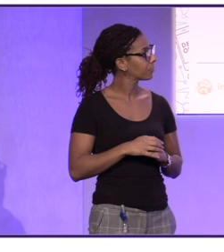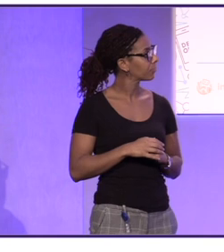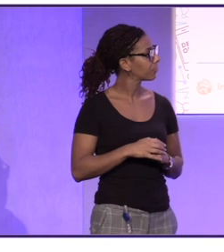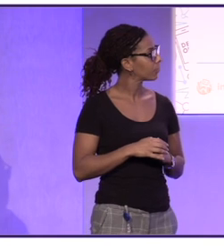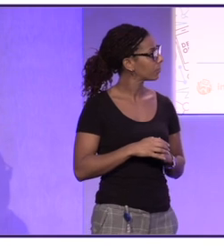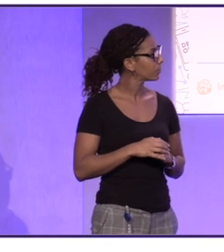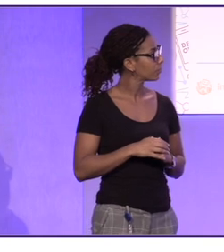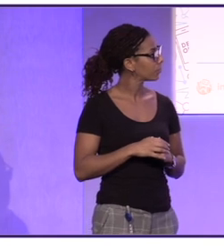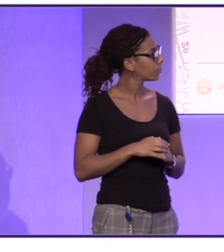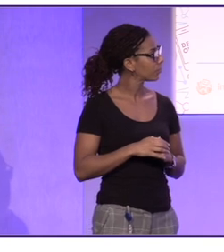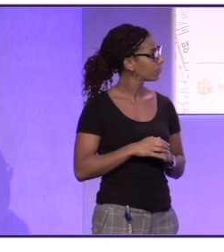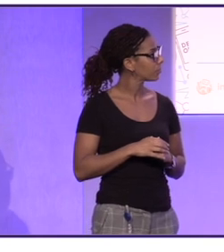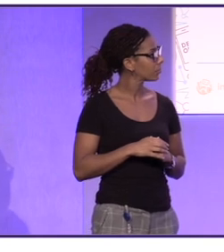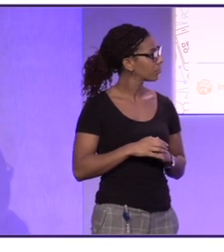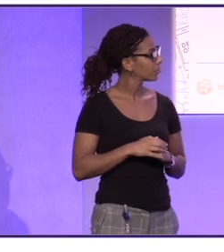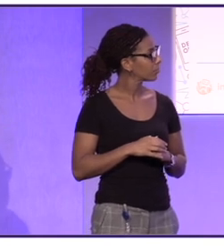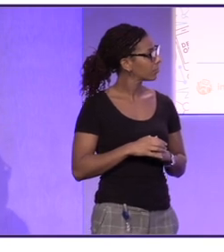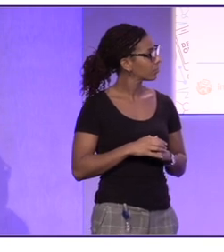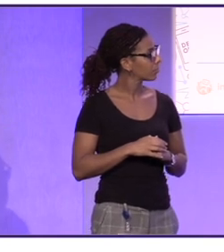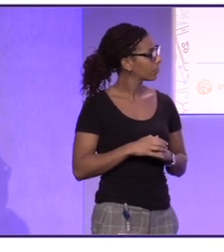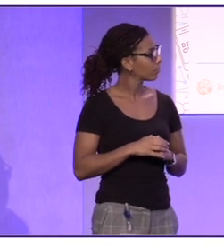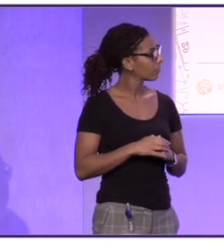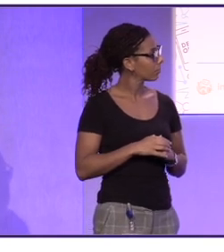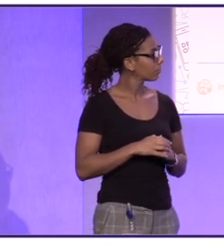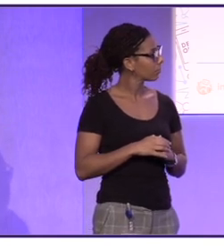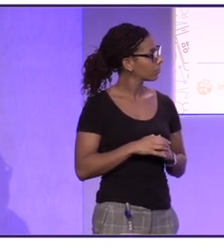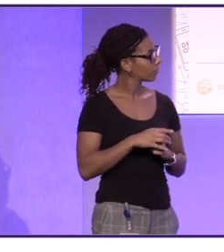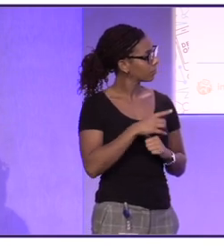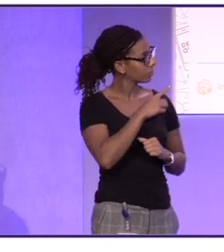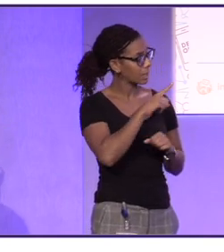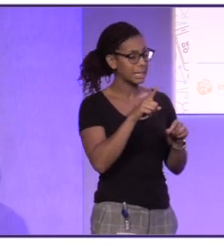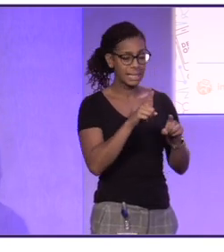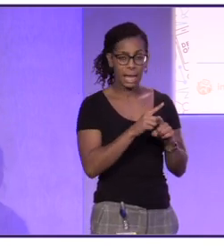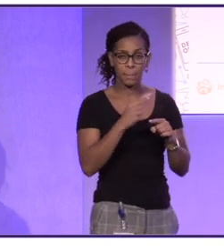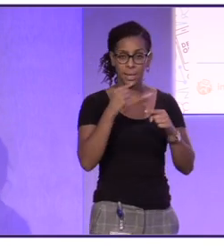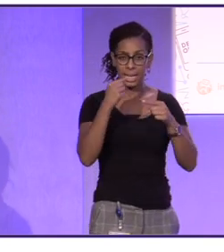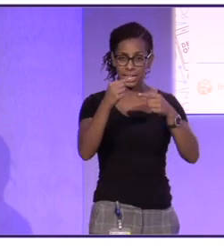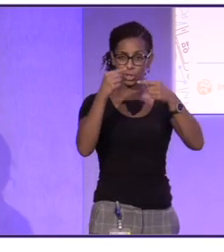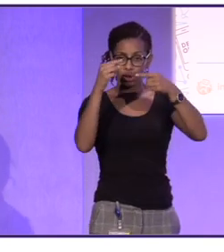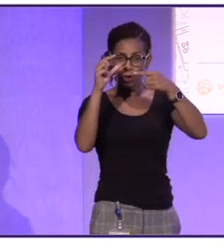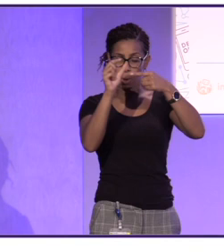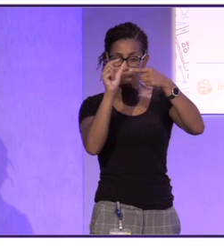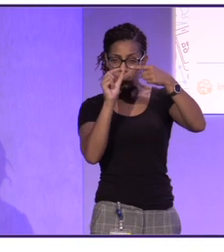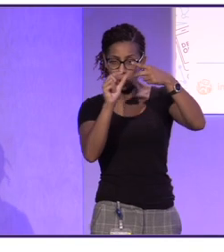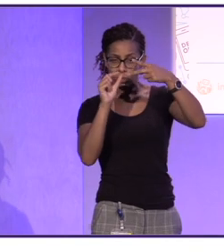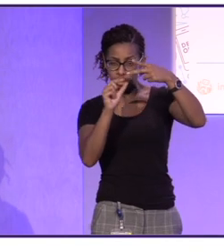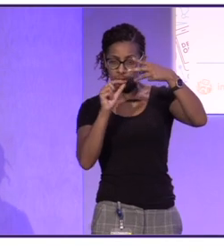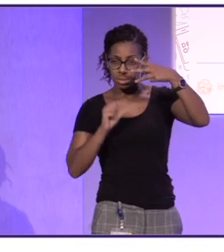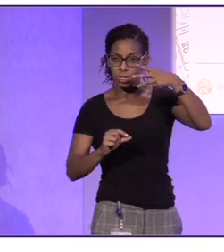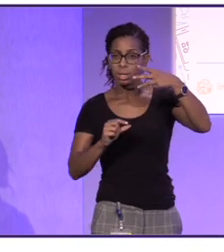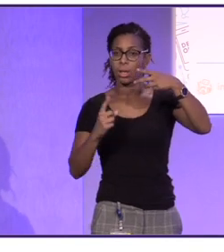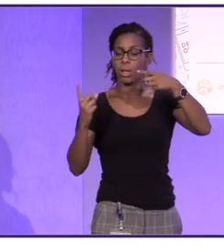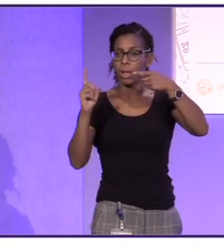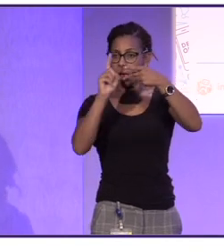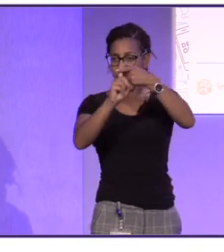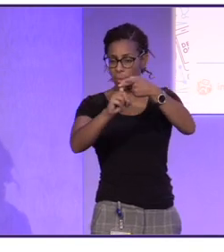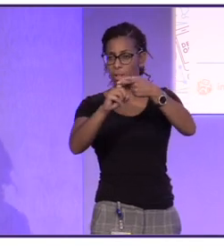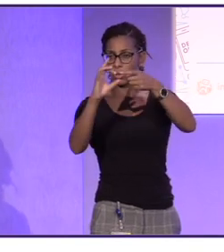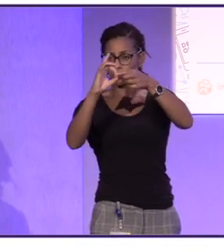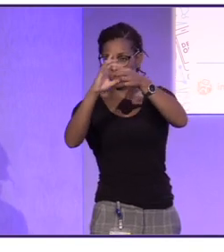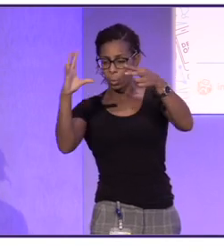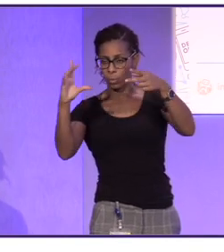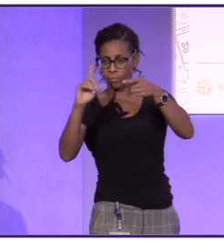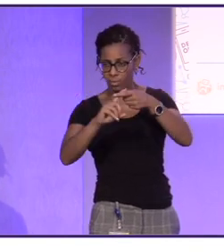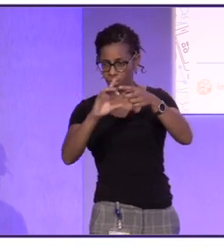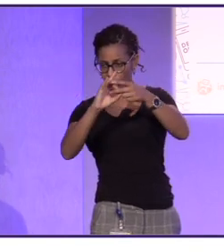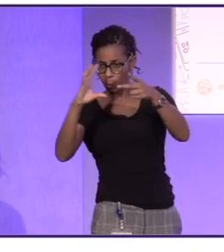there. We refactored the other components step by step, sprint by sprint. We removed a couple of those. Often it was parts of